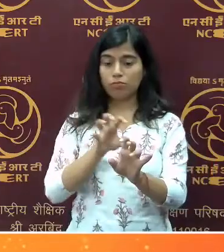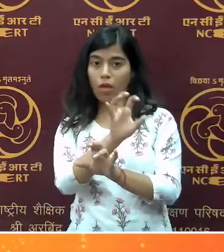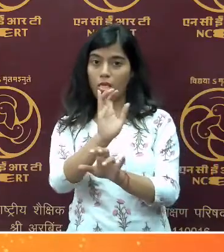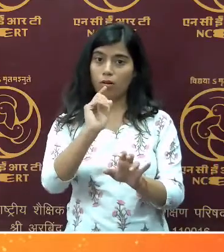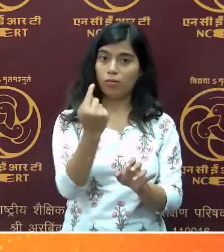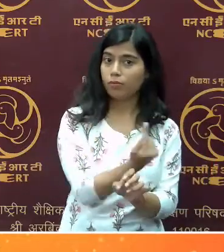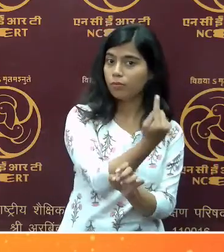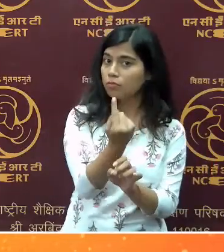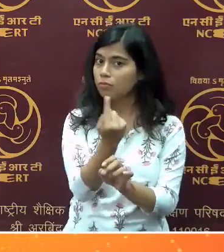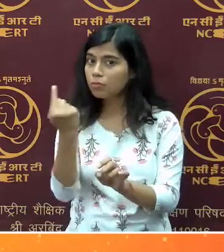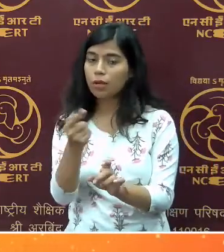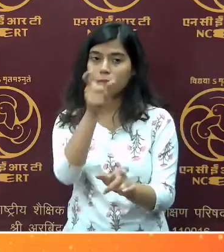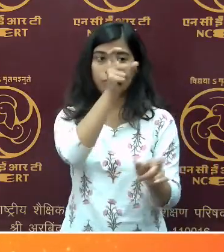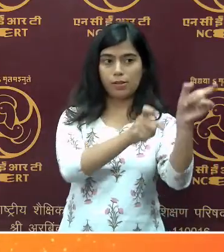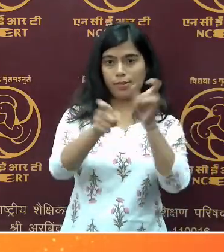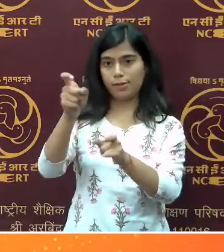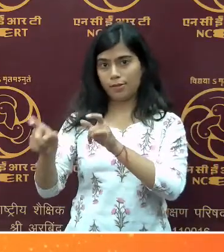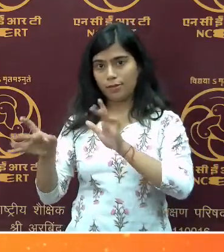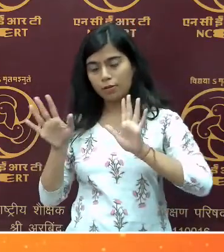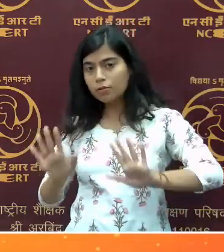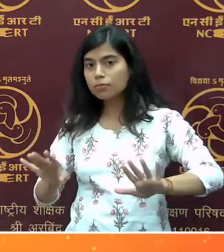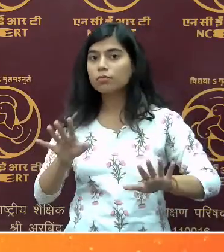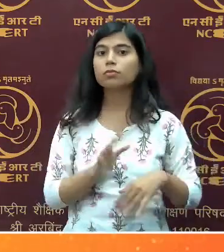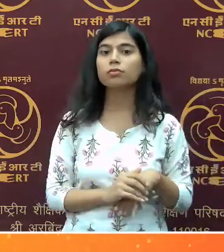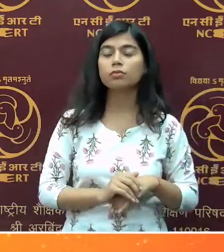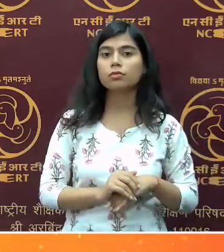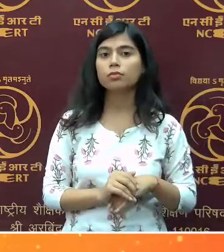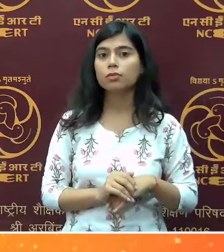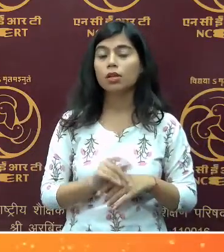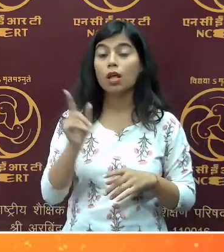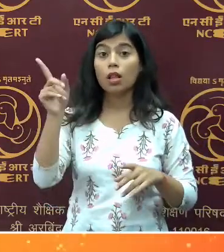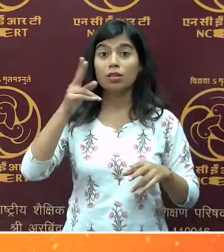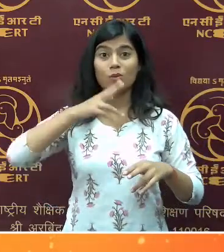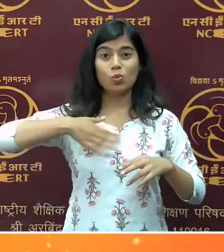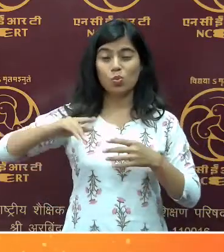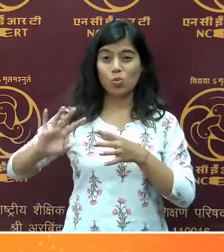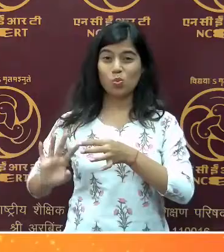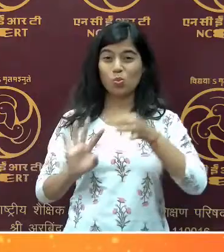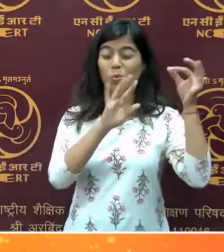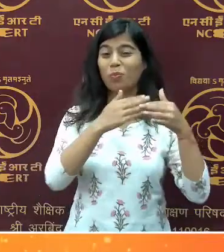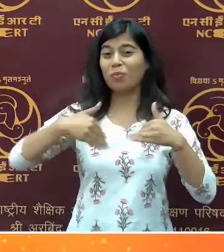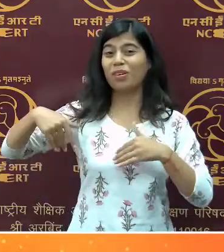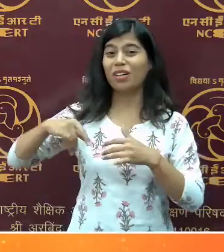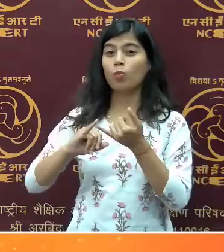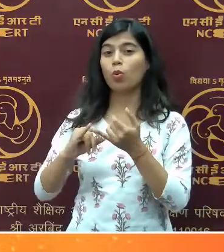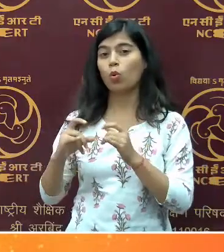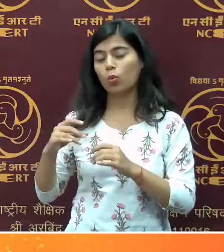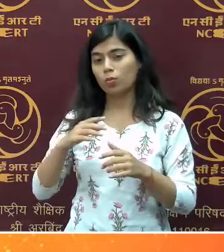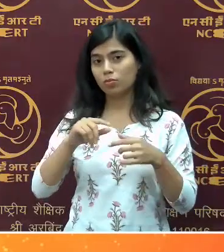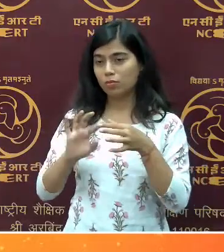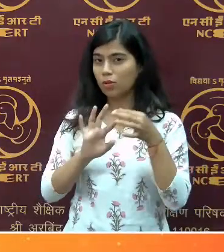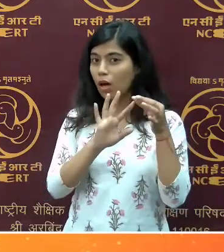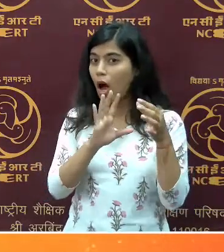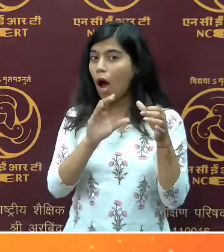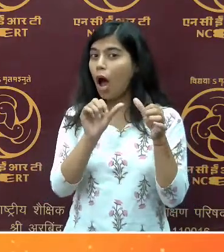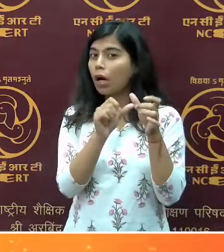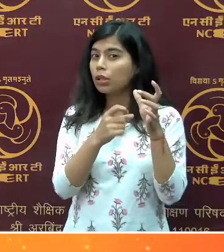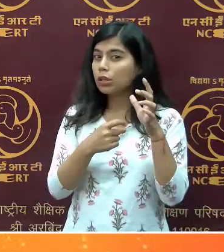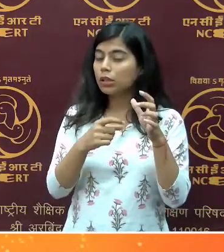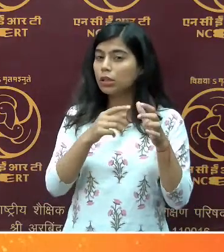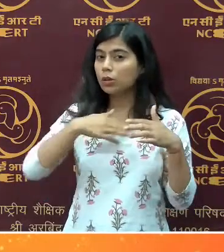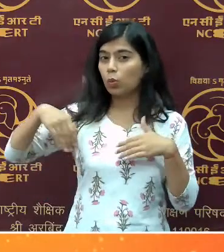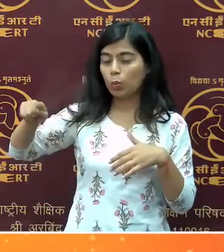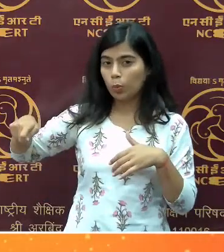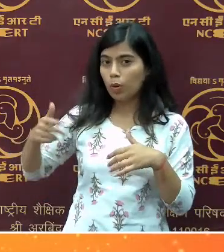rights, any person can approach Supreme Court under Article 32 of